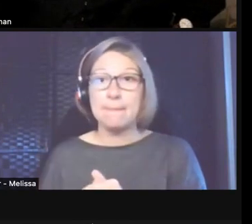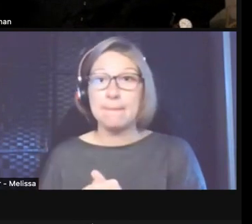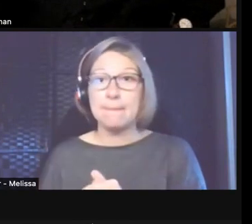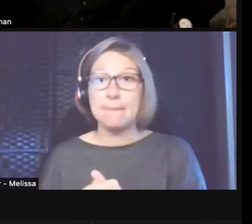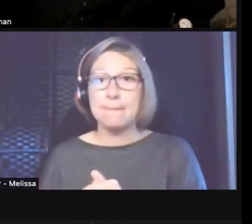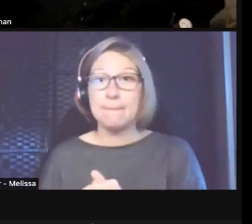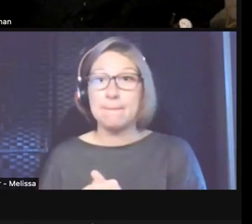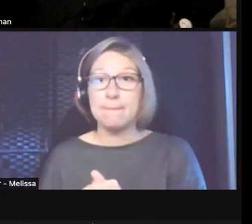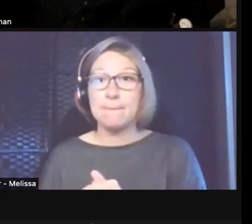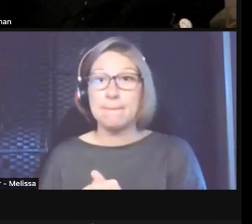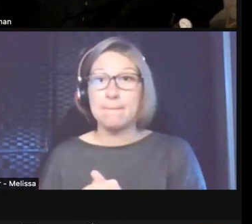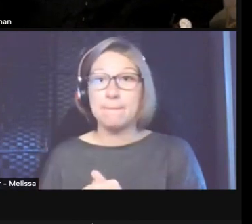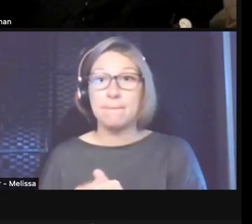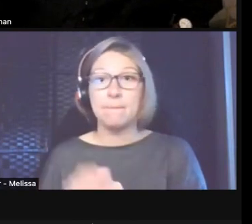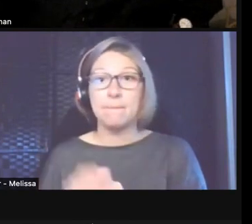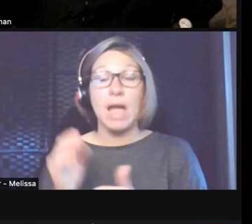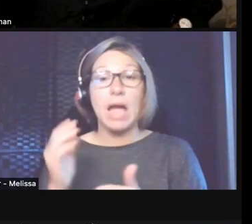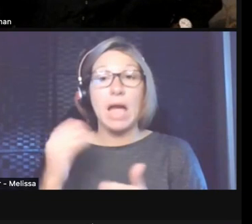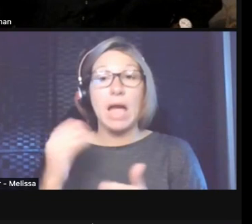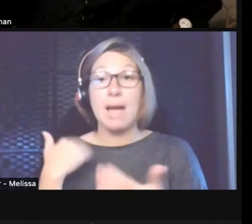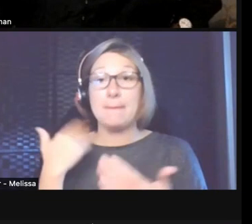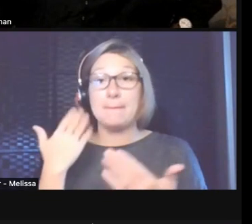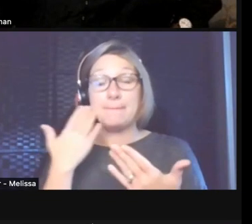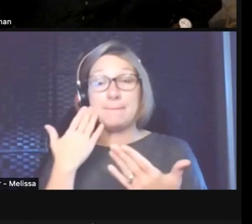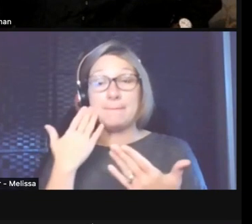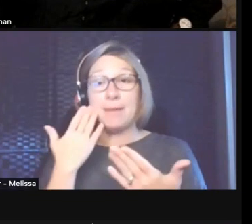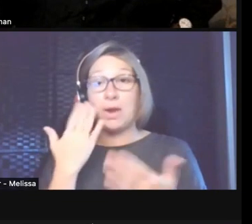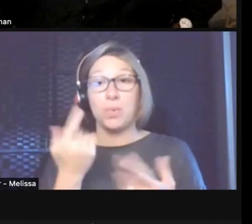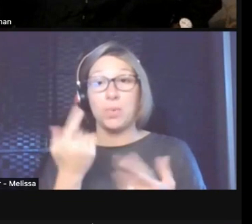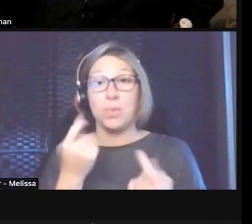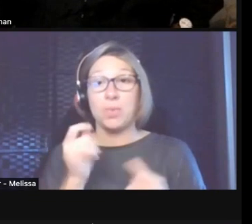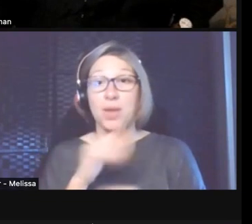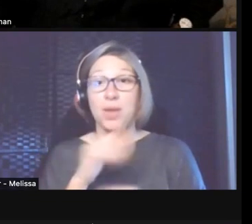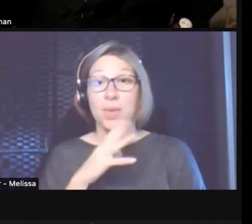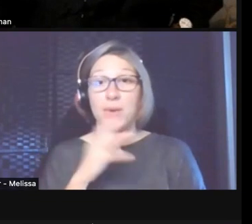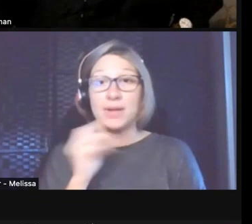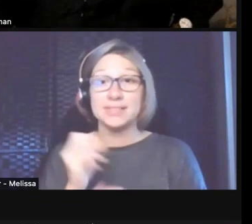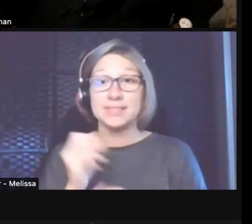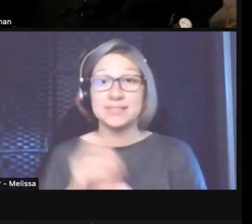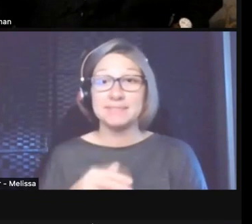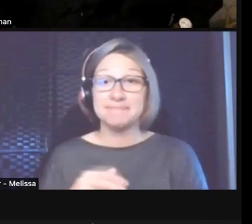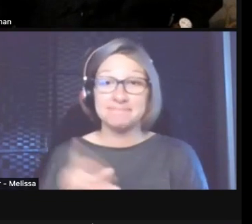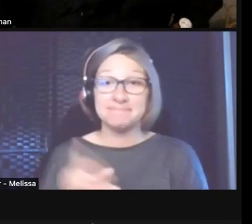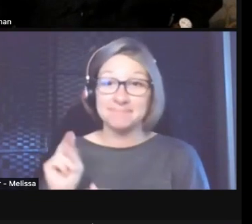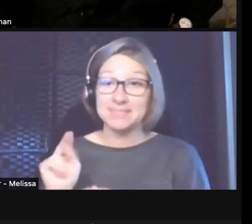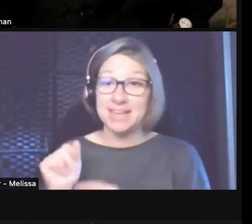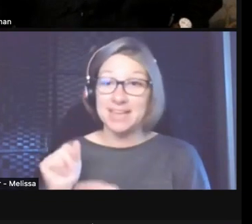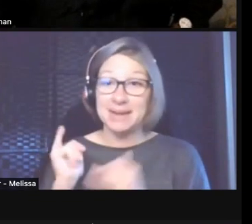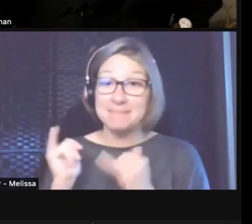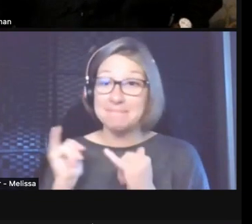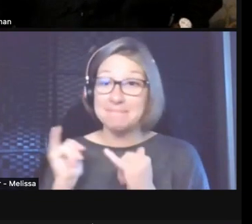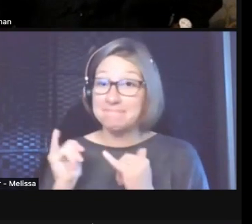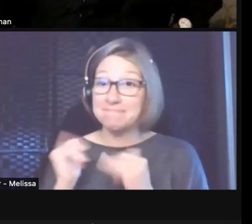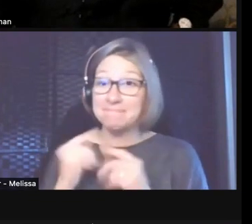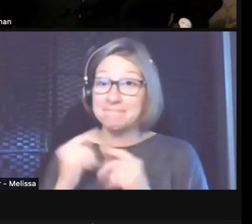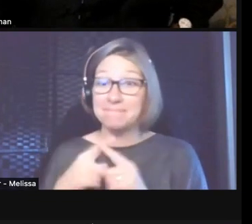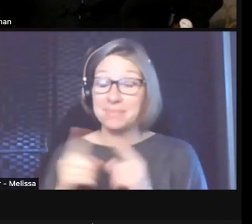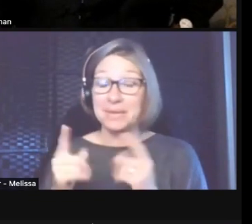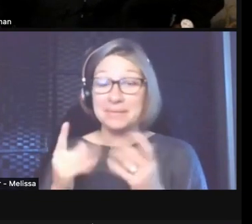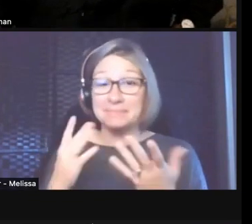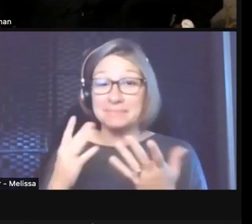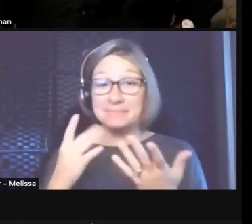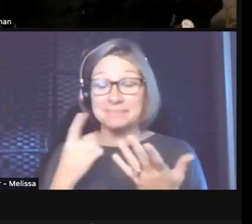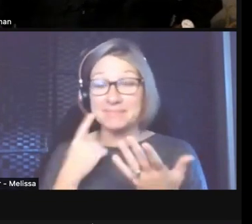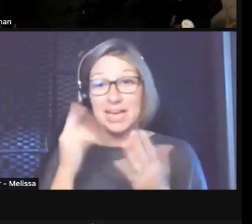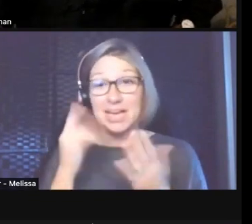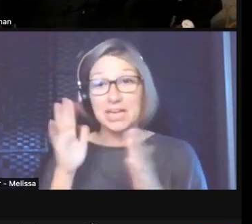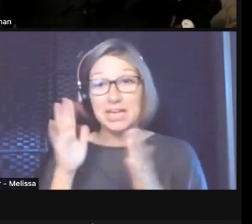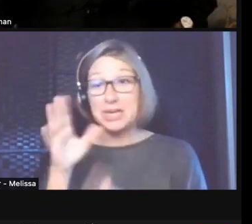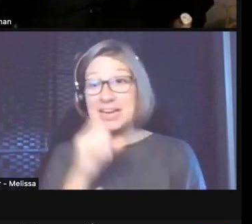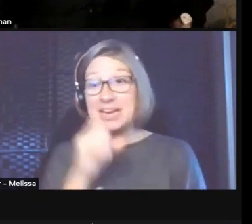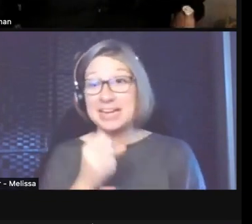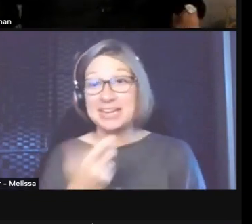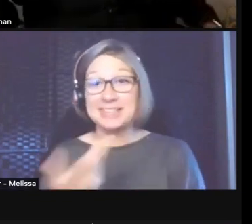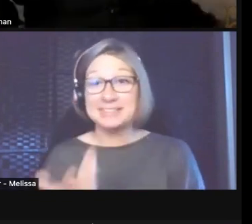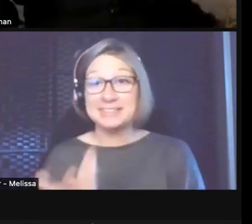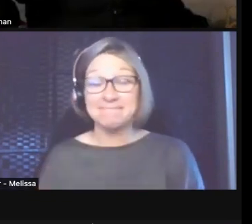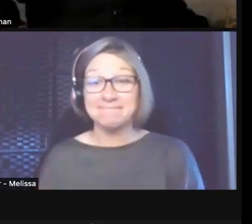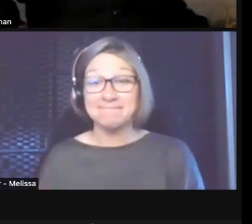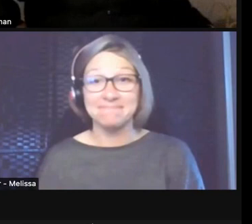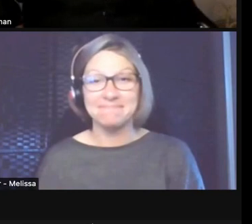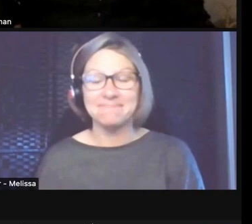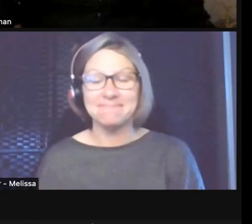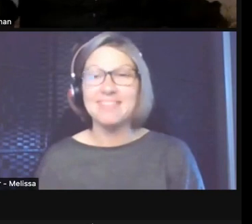I don't know what that was. Me neither, but it sounded great, I guess. So when